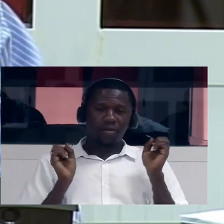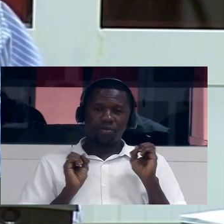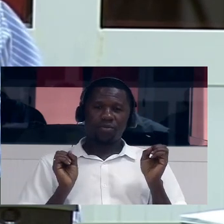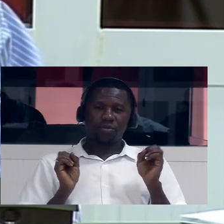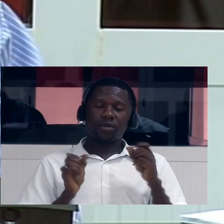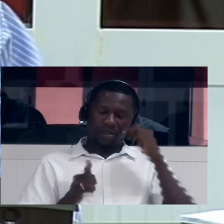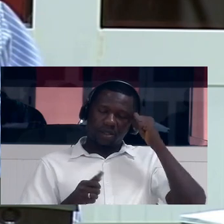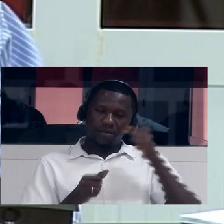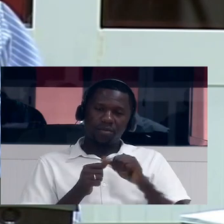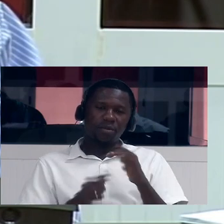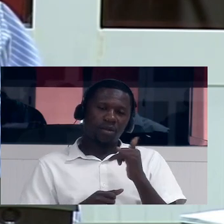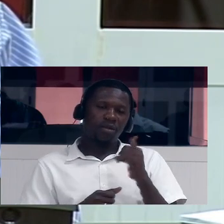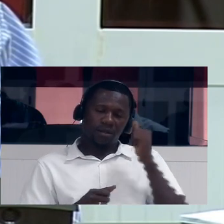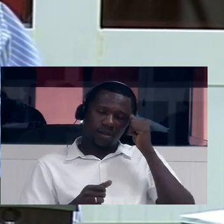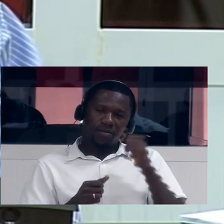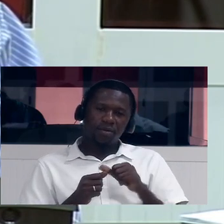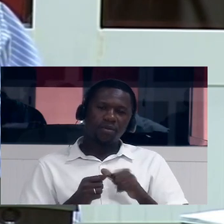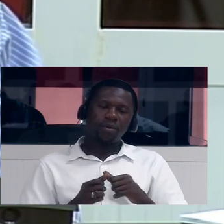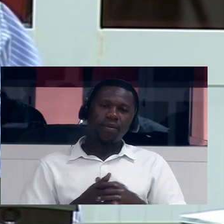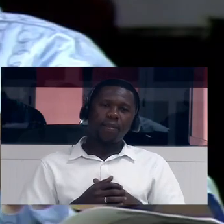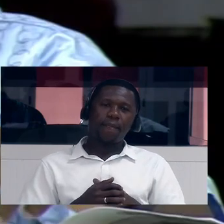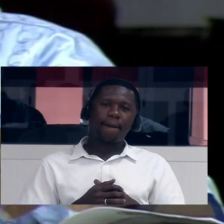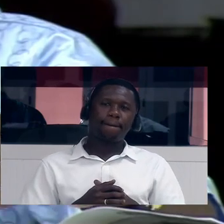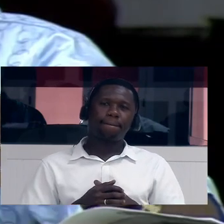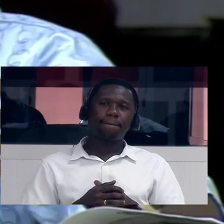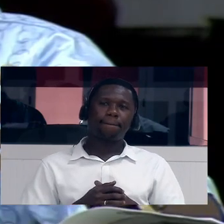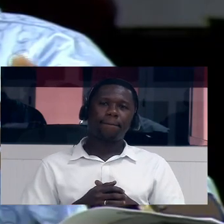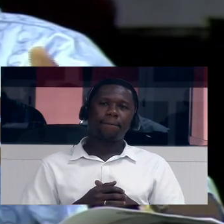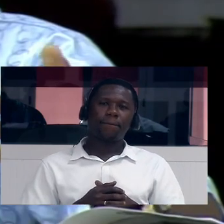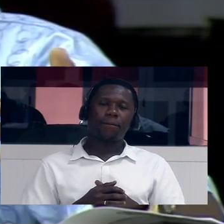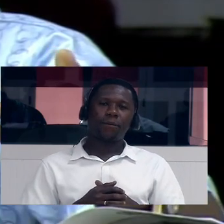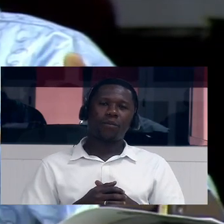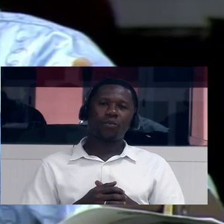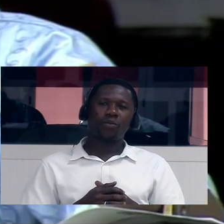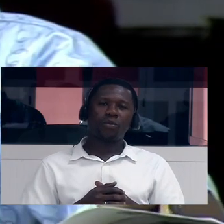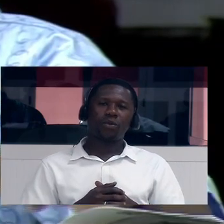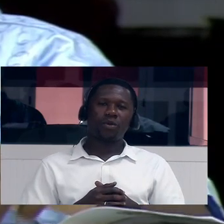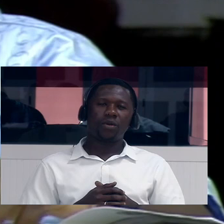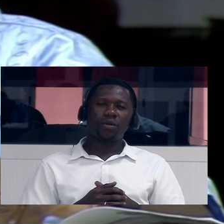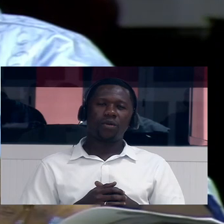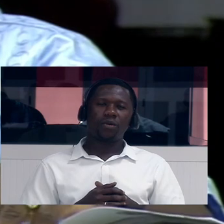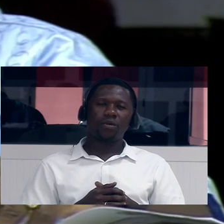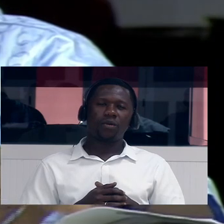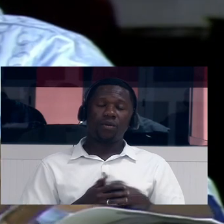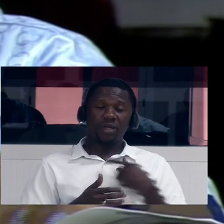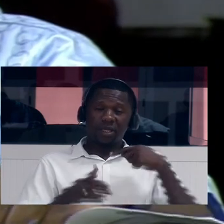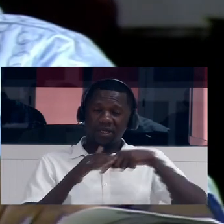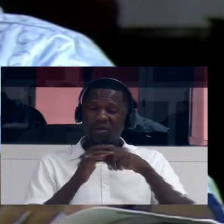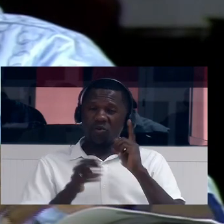Yes, I remember that. And within a year,